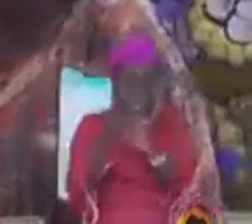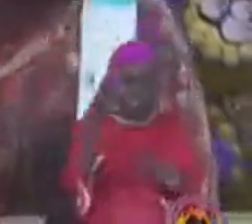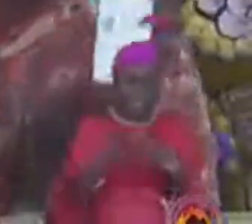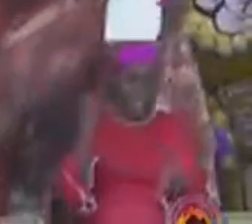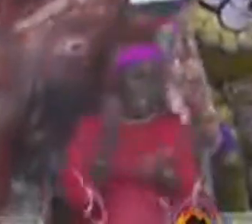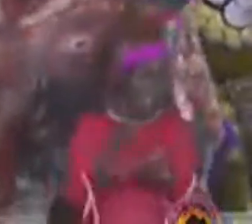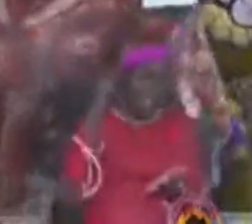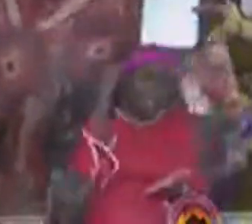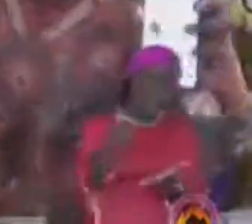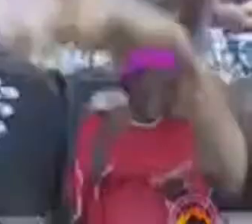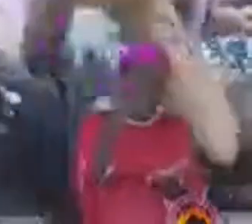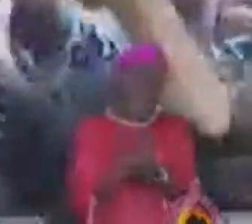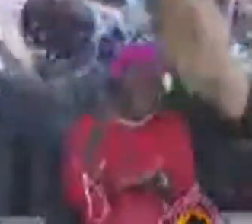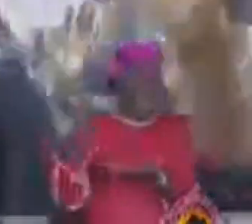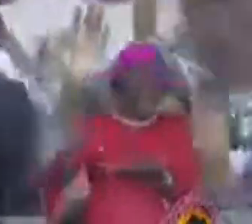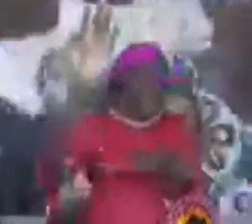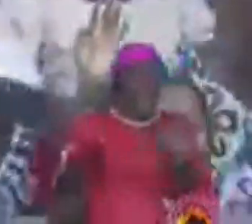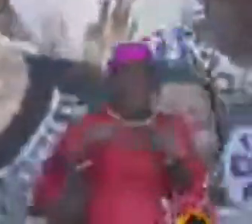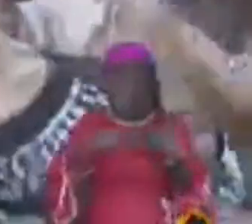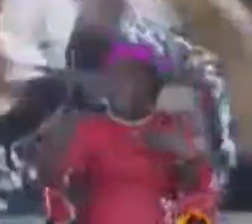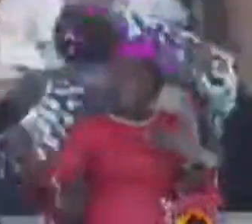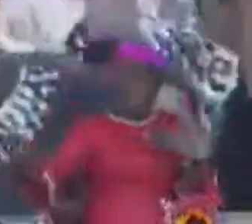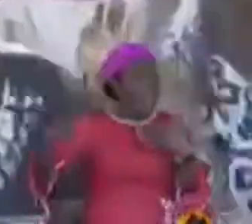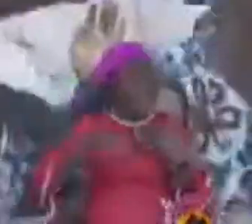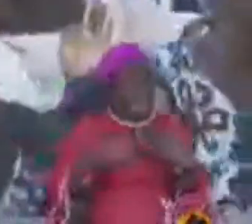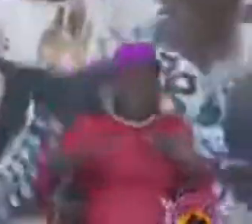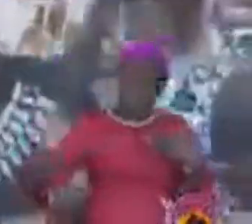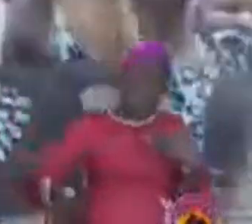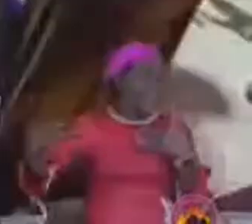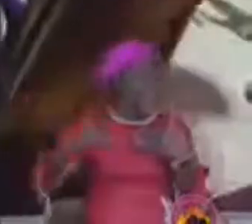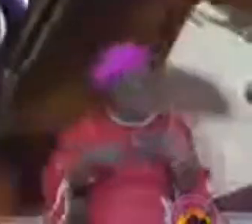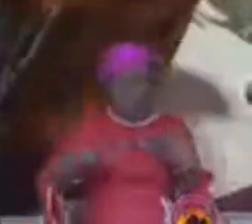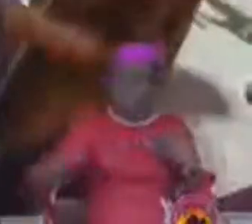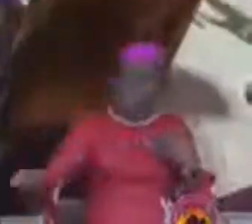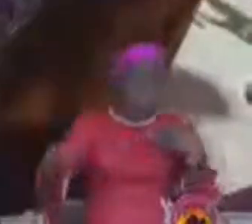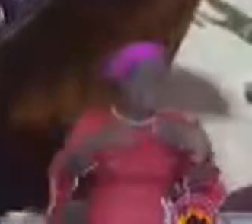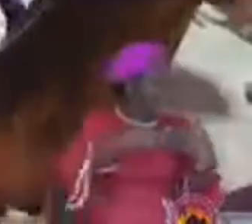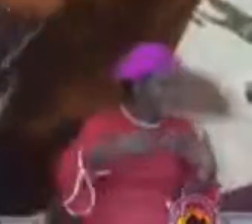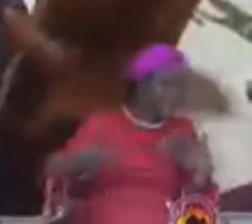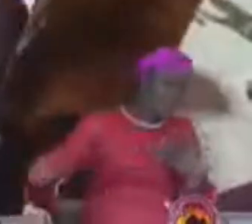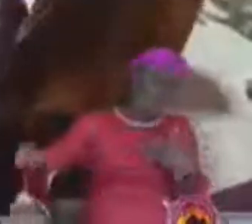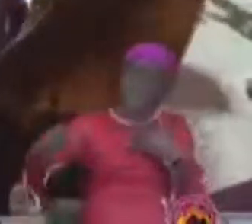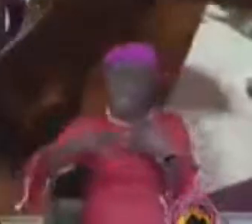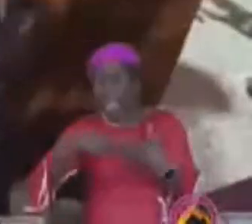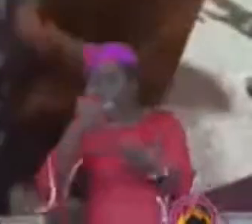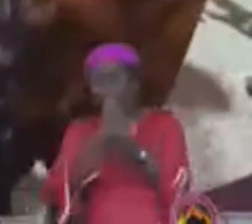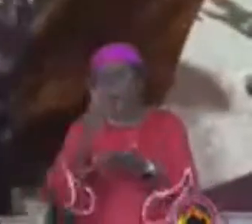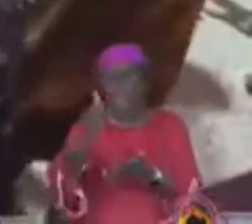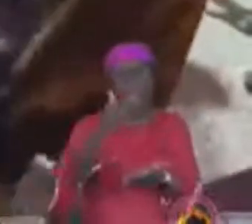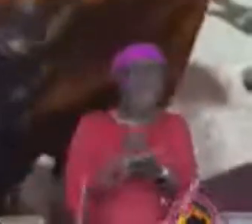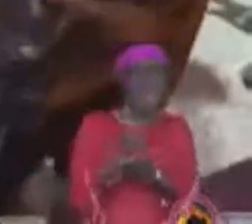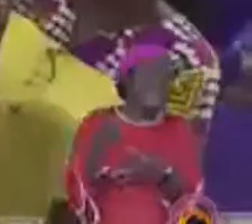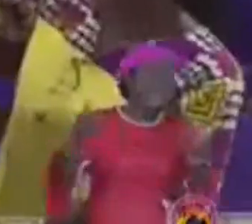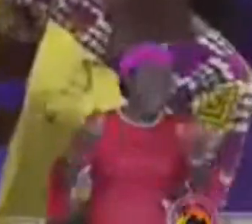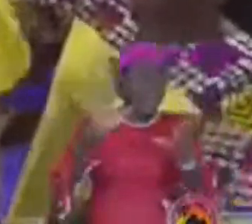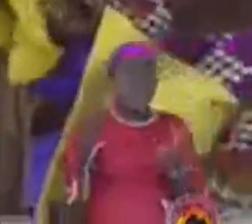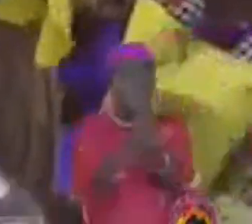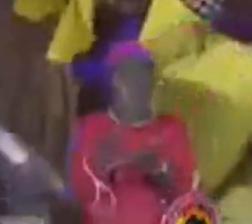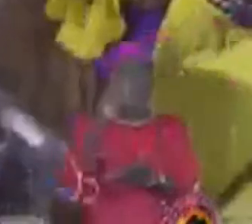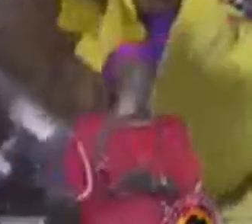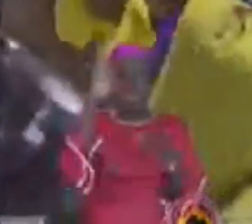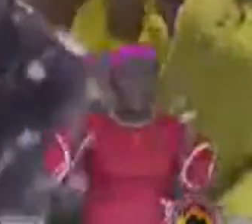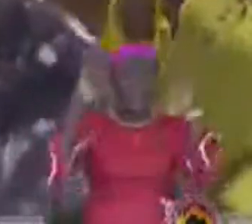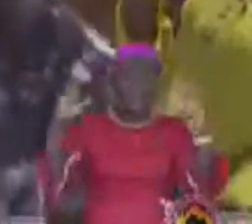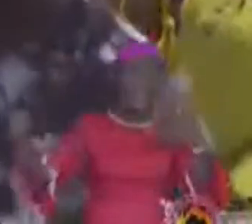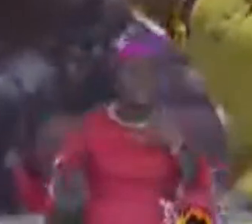Jesus. Recover, recover, recover, recover, recover, recover. Light your amen, roar like thunder.